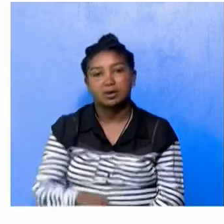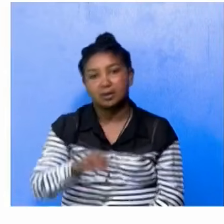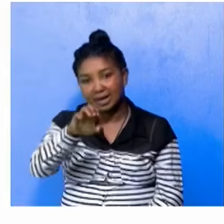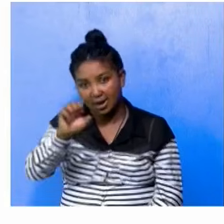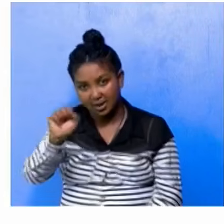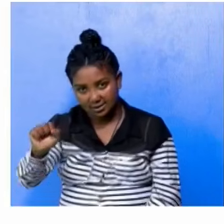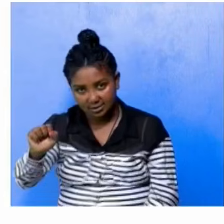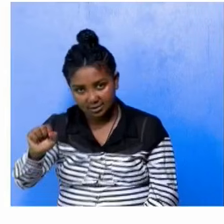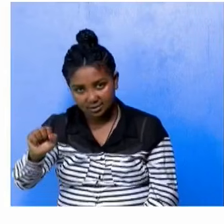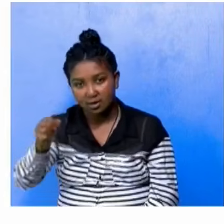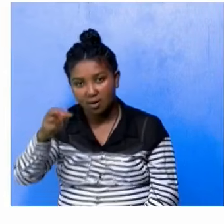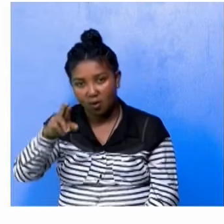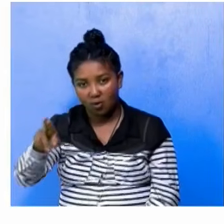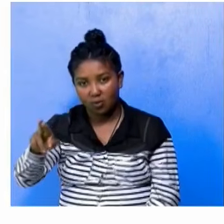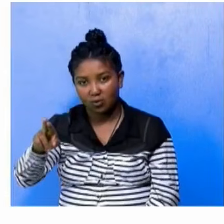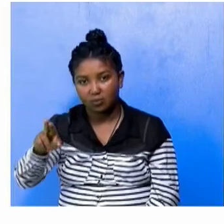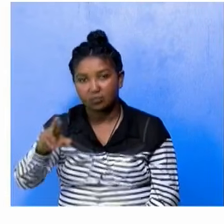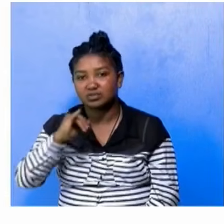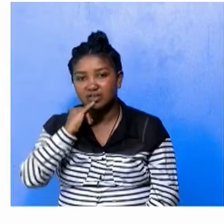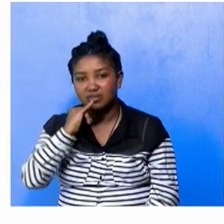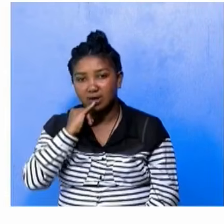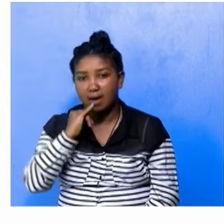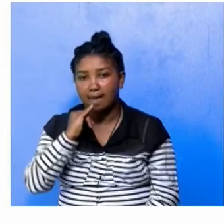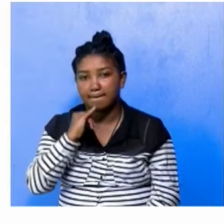ES or